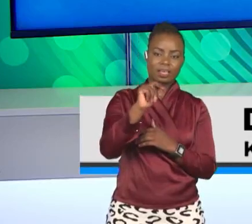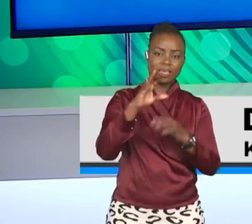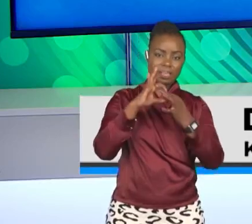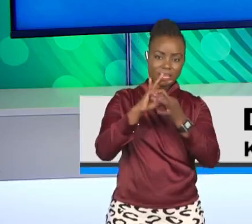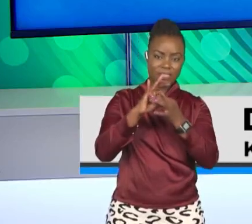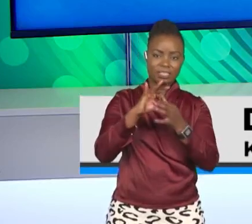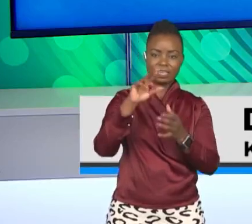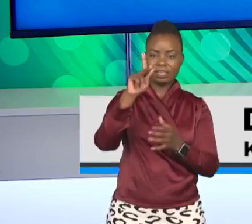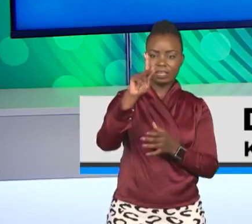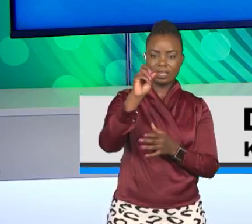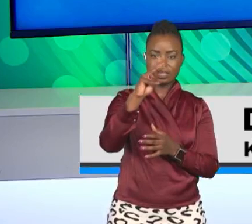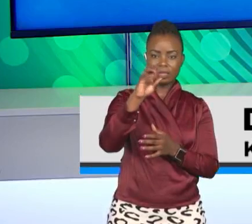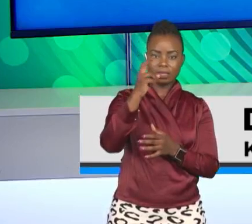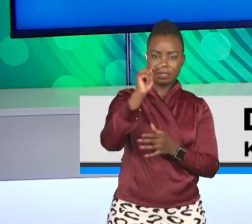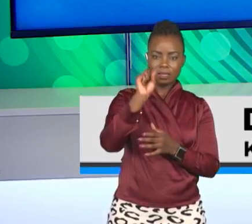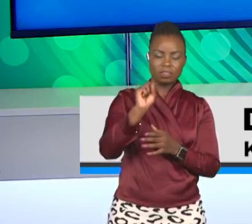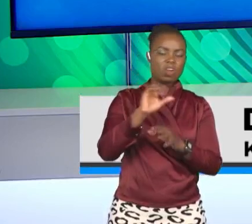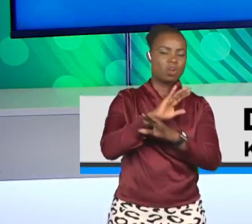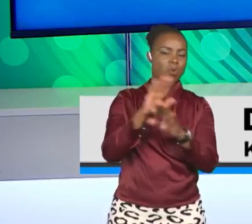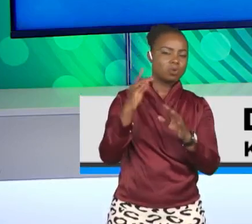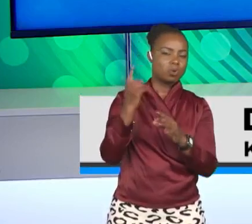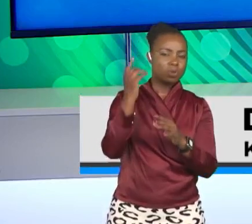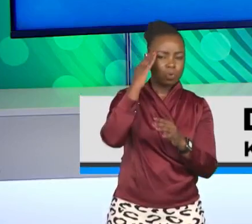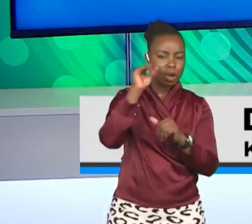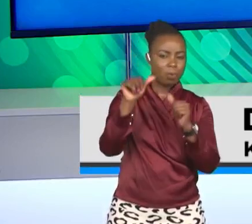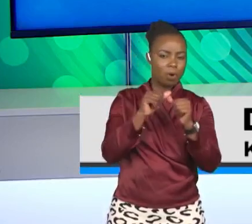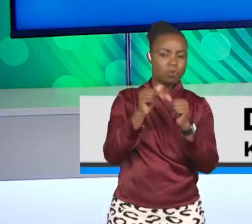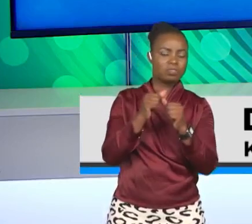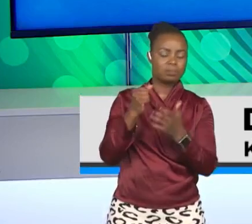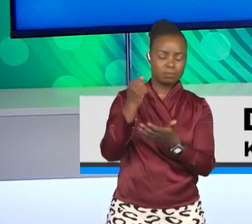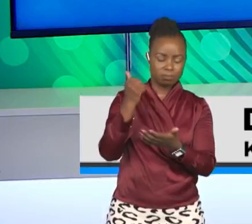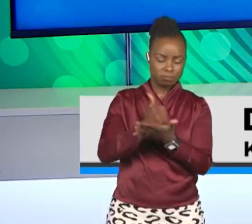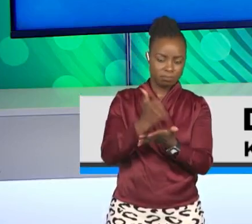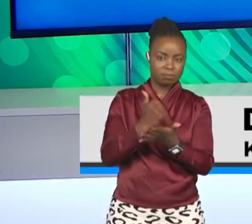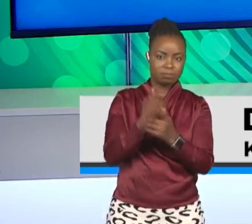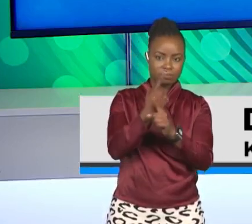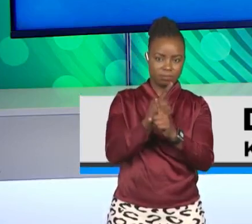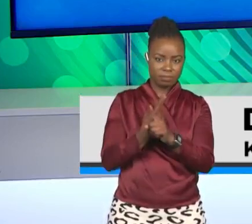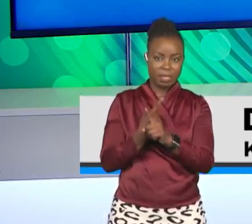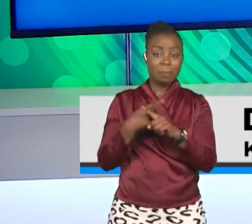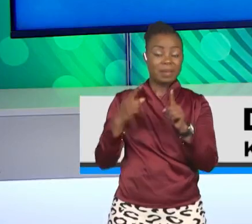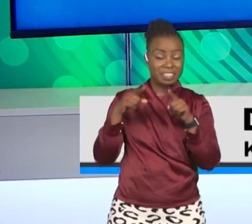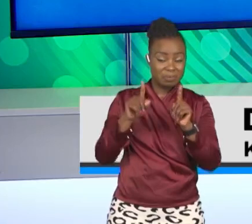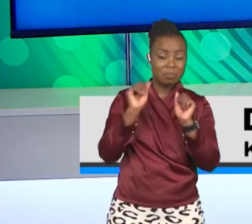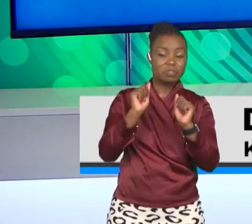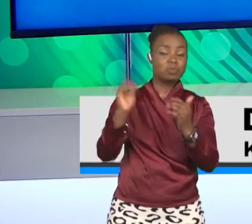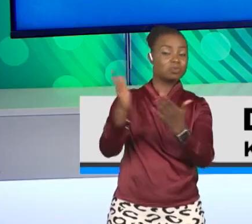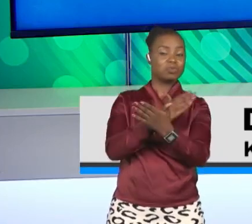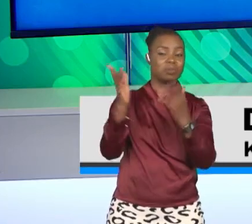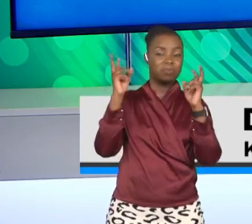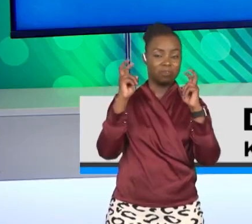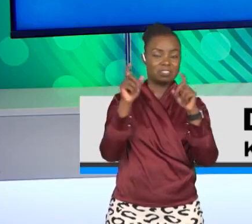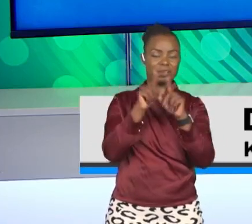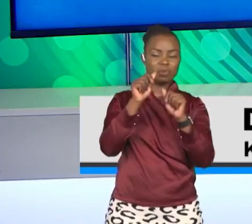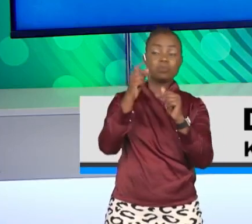not only consulted for their knowledge of medicinal plants, but also for their power to ward off evil and predict the future.